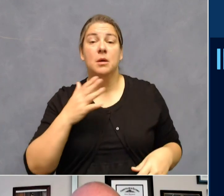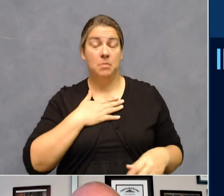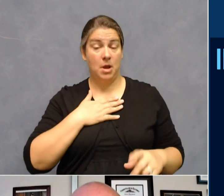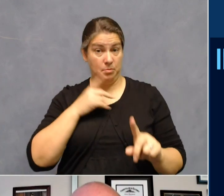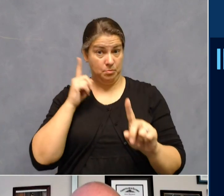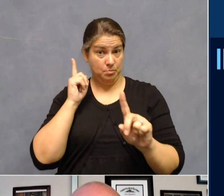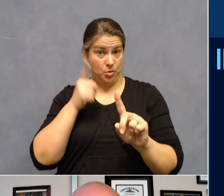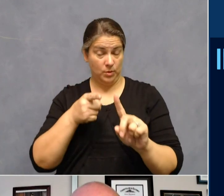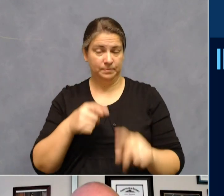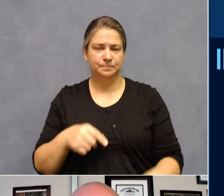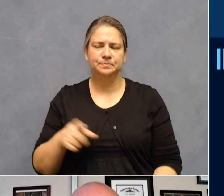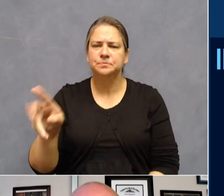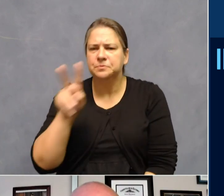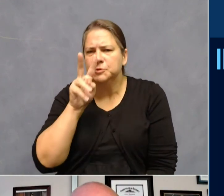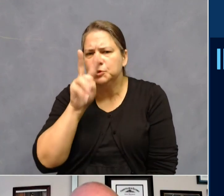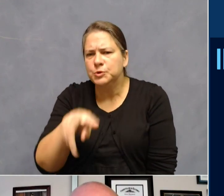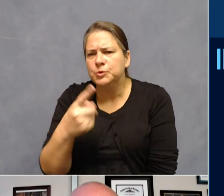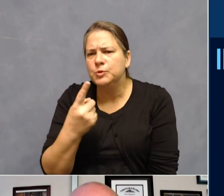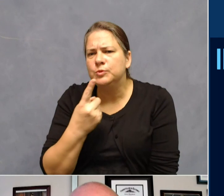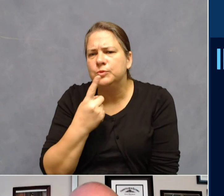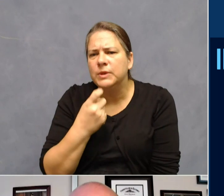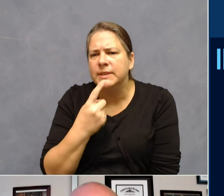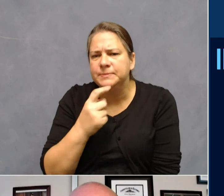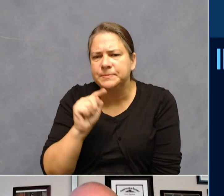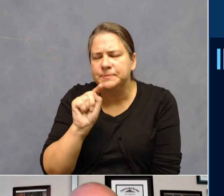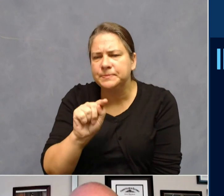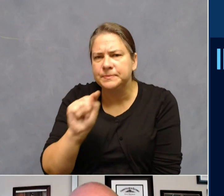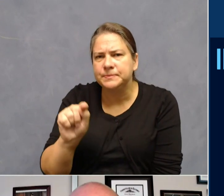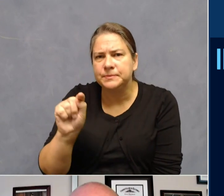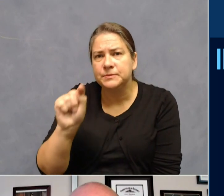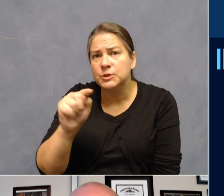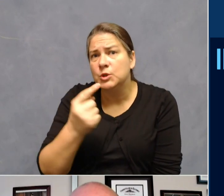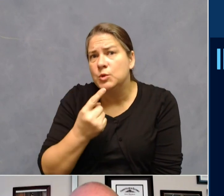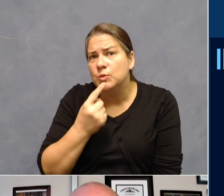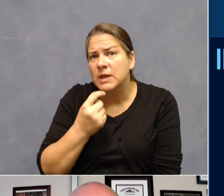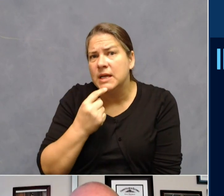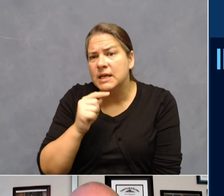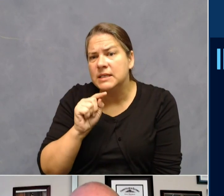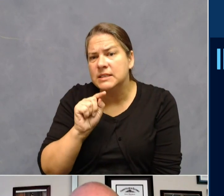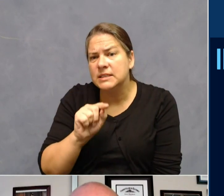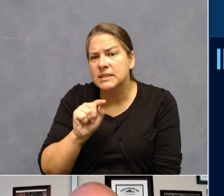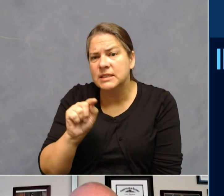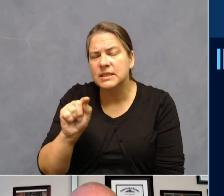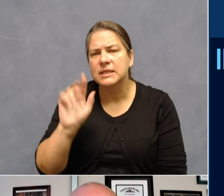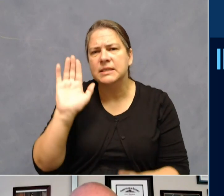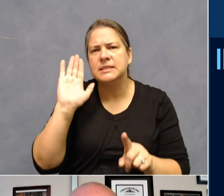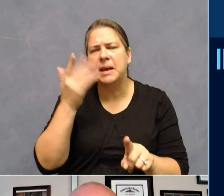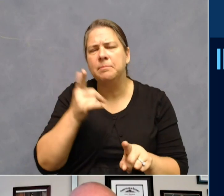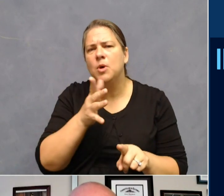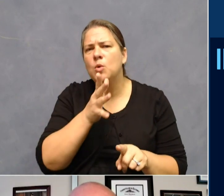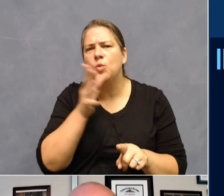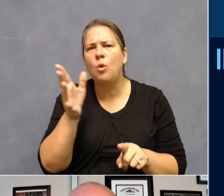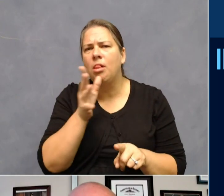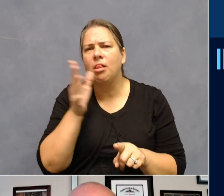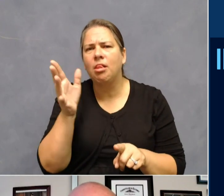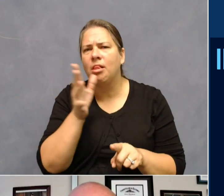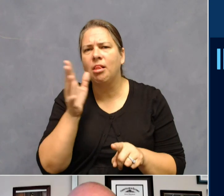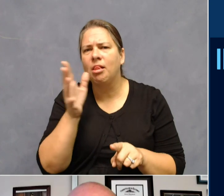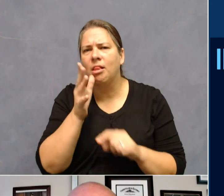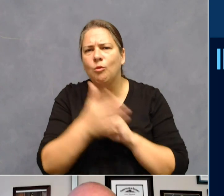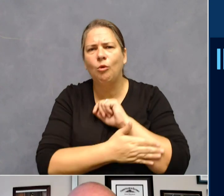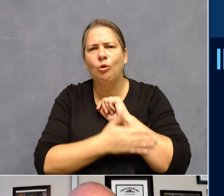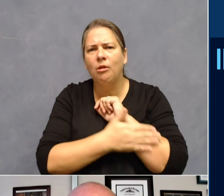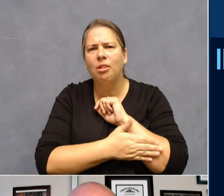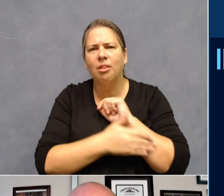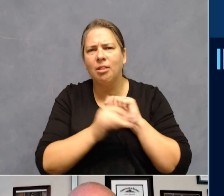the red is a lot more common in the rural communities now. So whereas the red